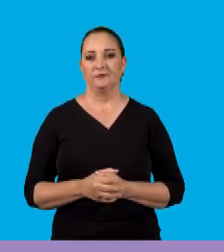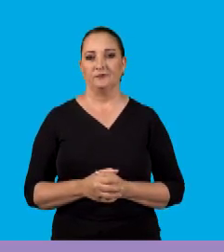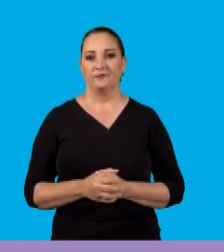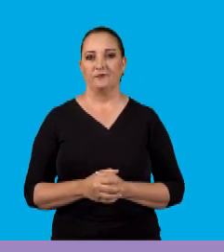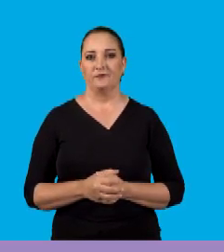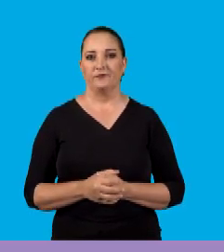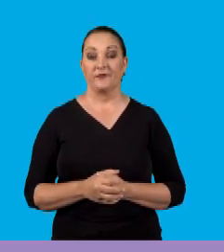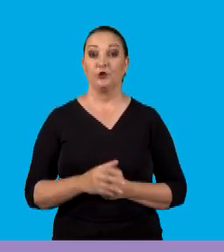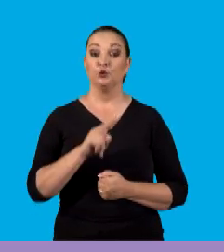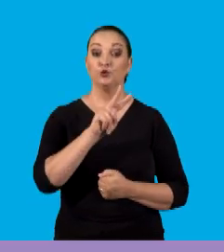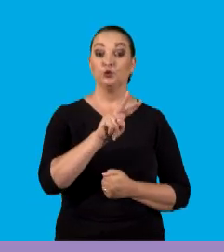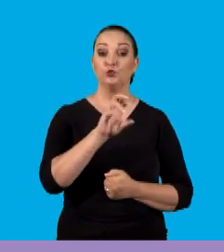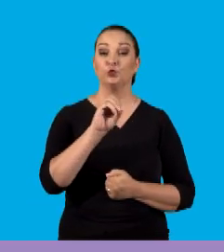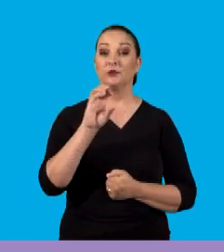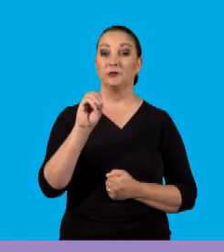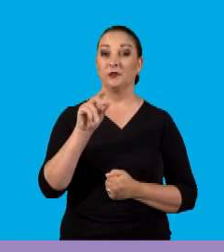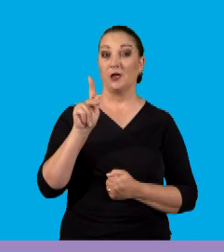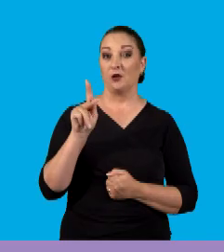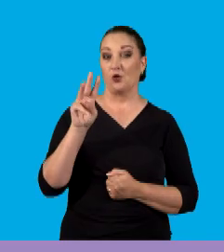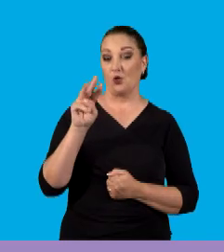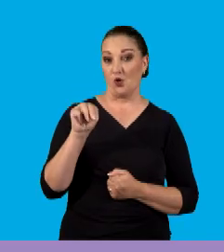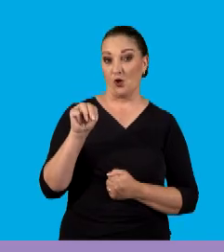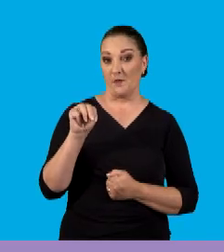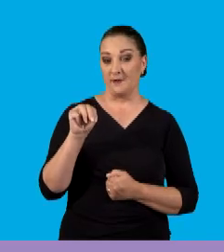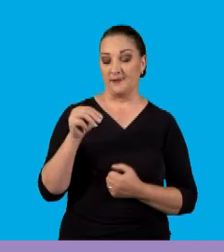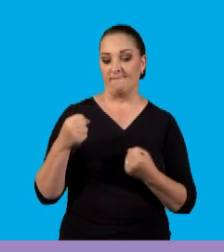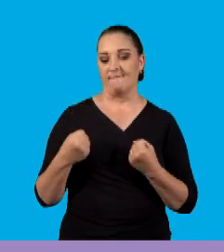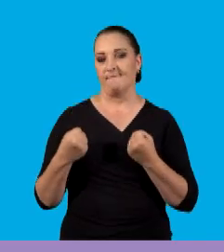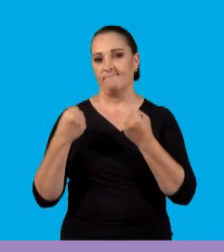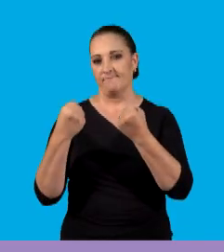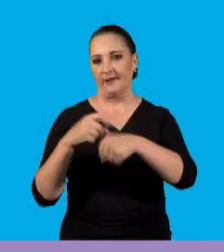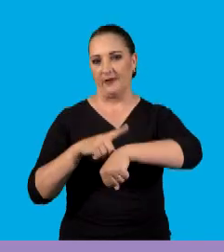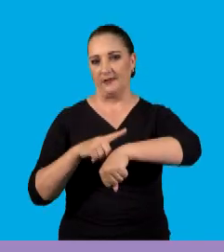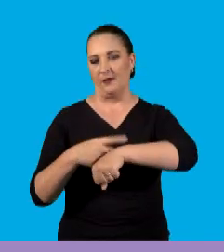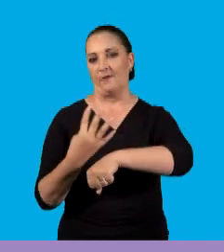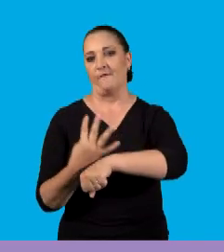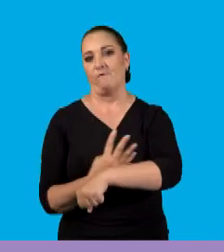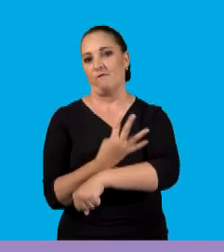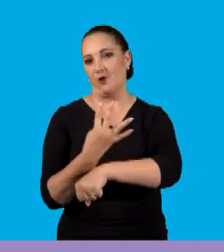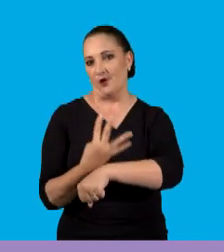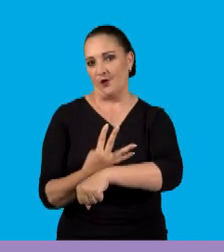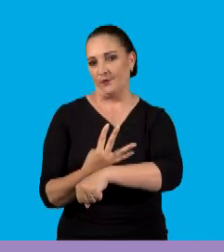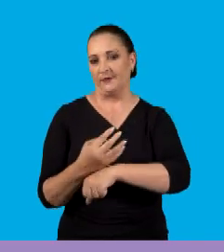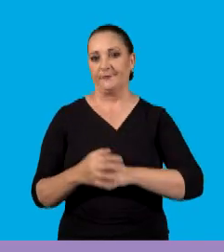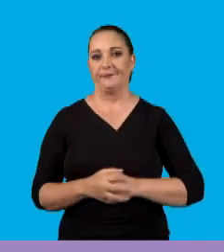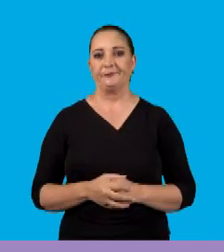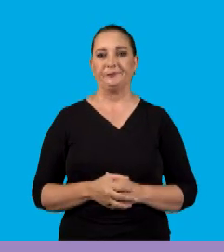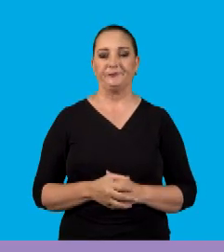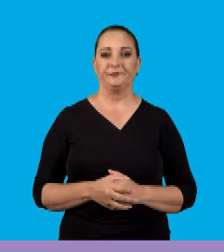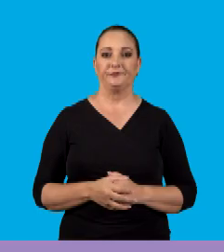had traveled 200 kilometers for the 4 hours that have been given to